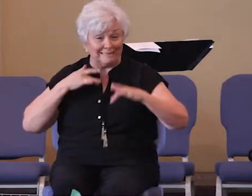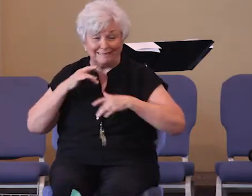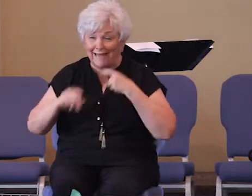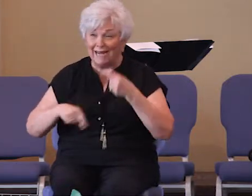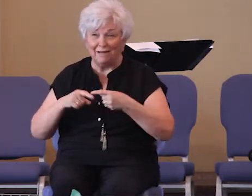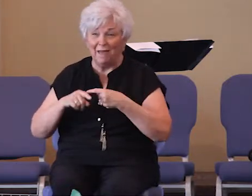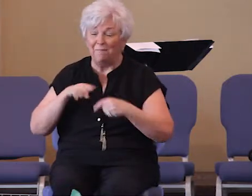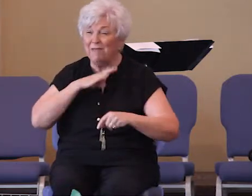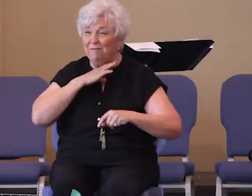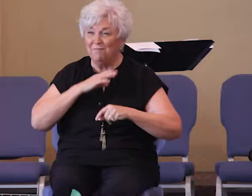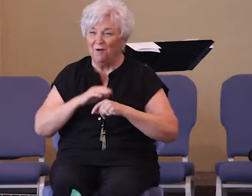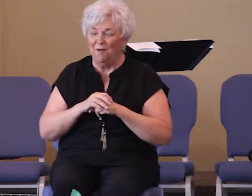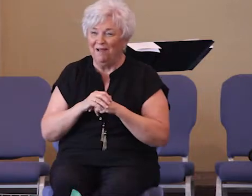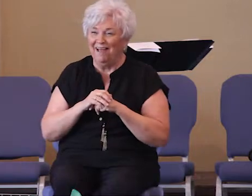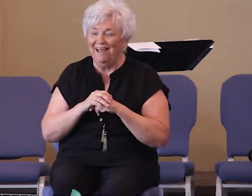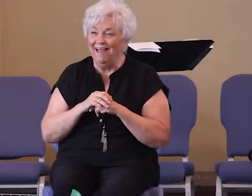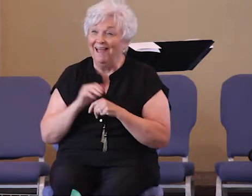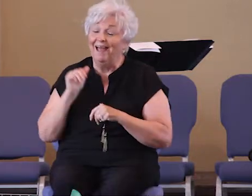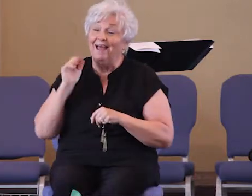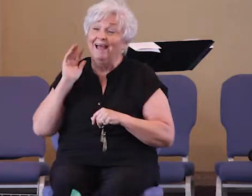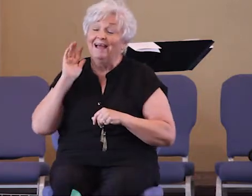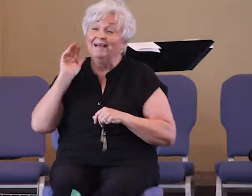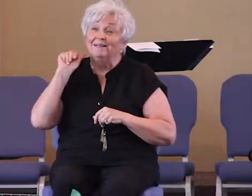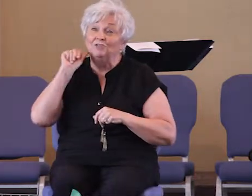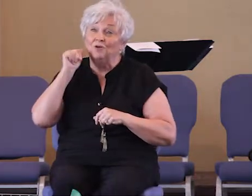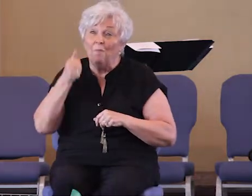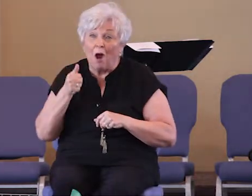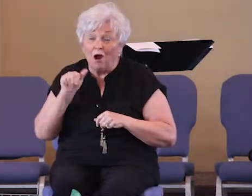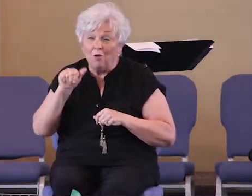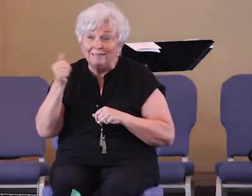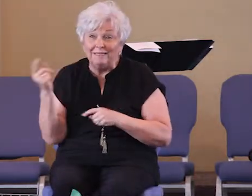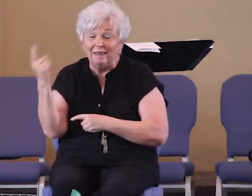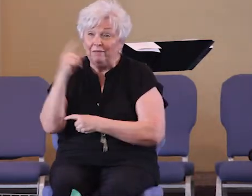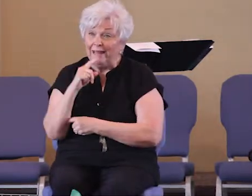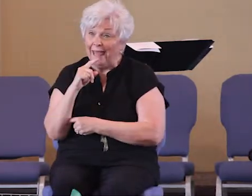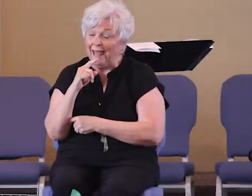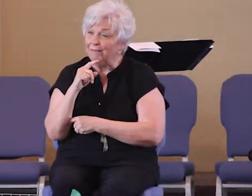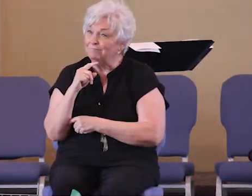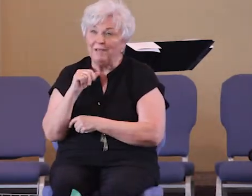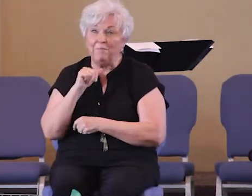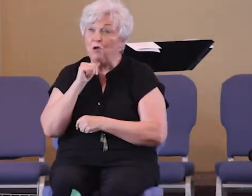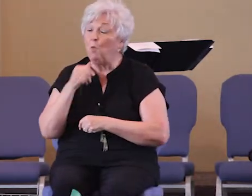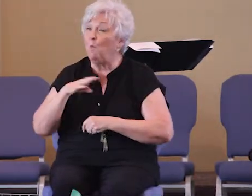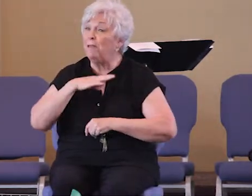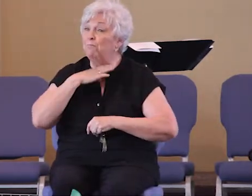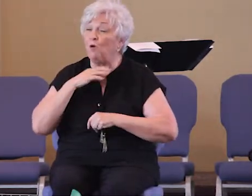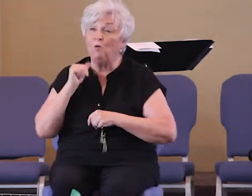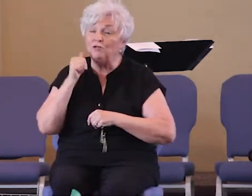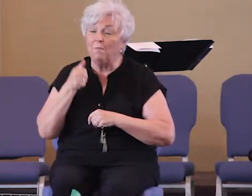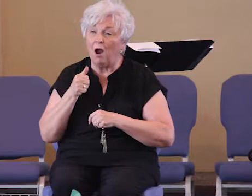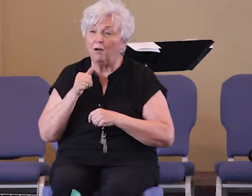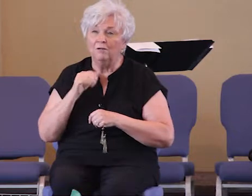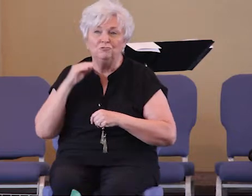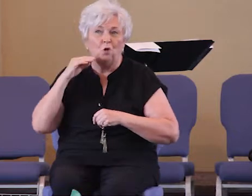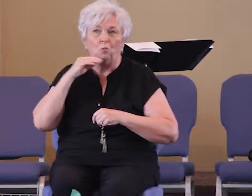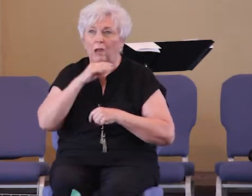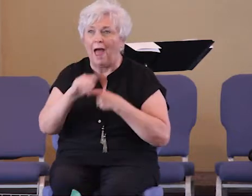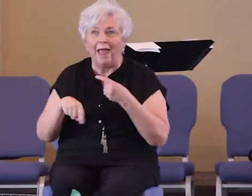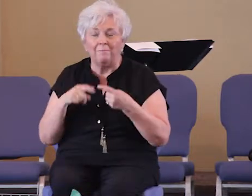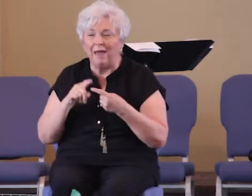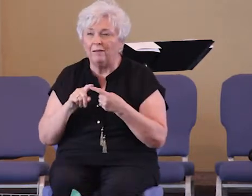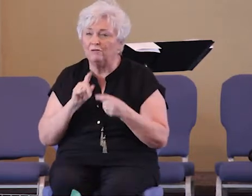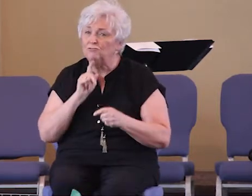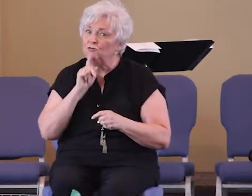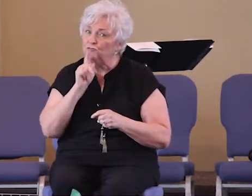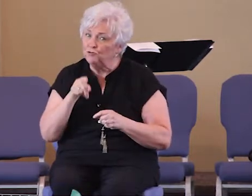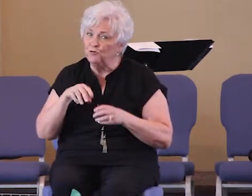Tomorrow's another day and maybe you won't be broke tomorrow. But don't lie about it. We've already talked about lying and how truth has got to come out of your mouth.